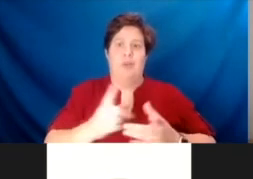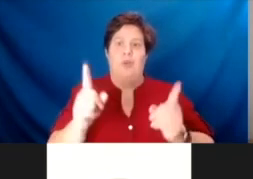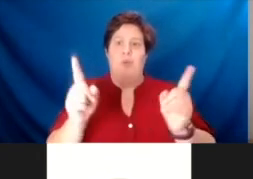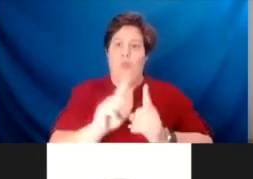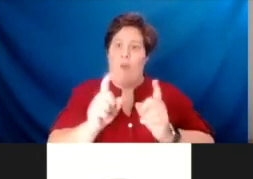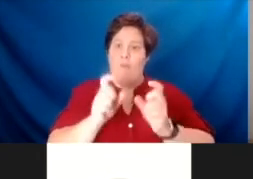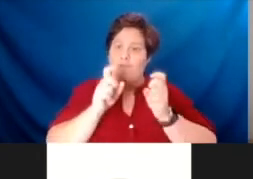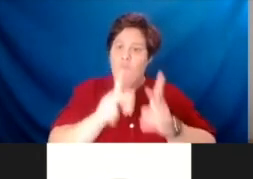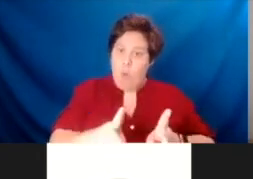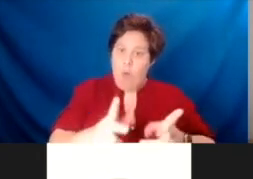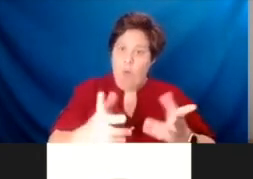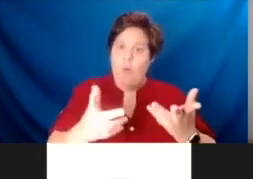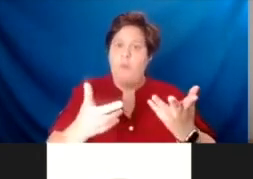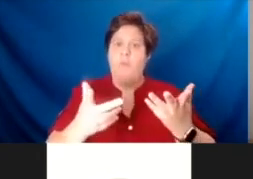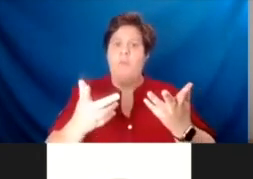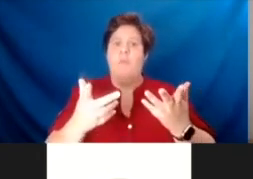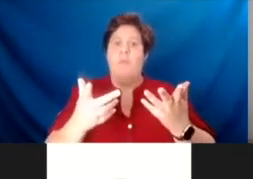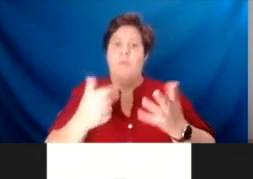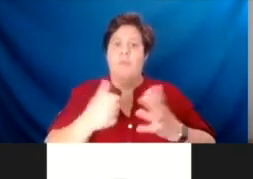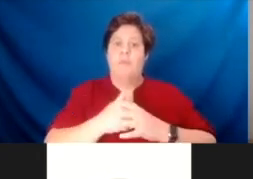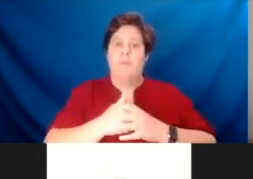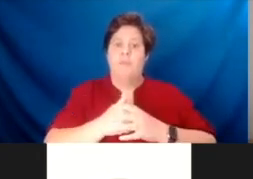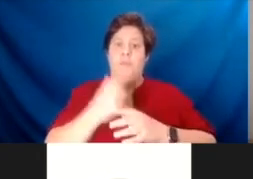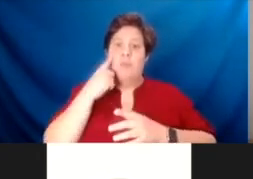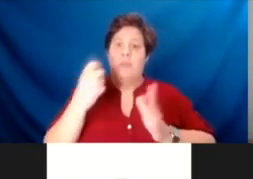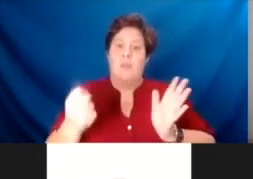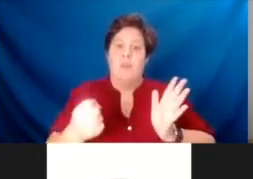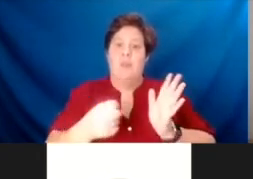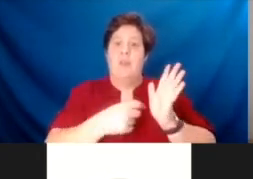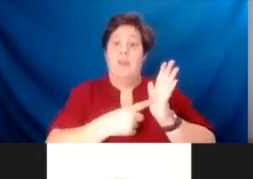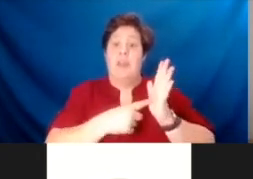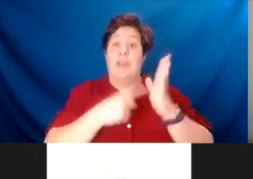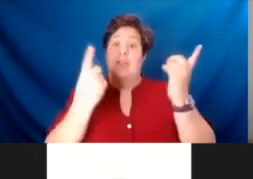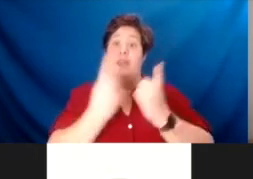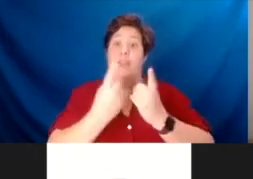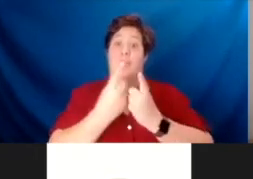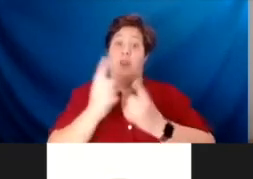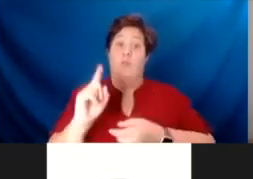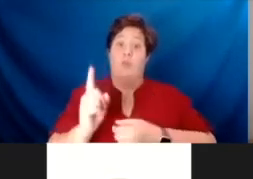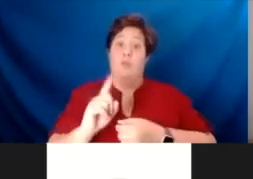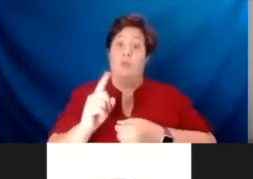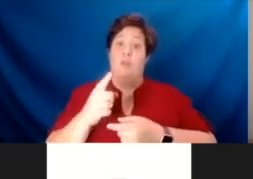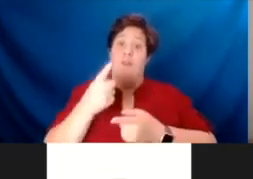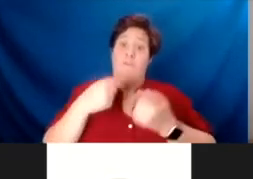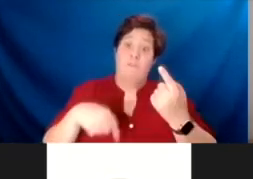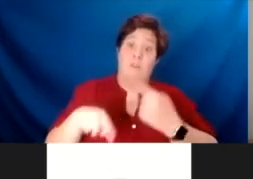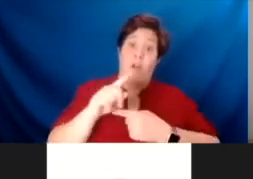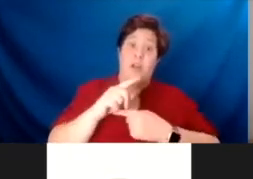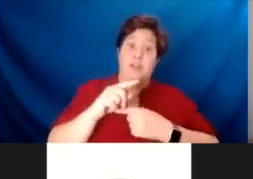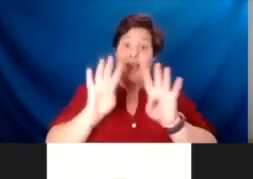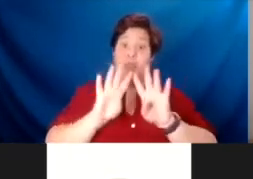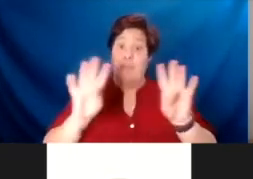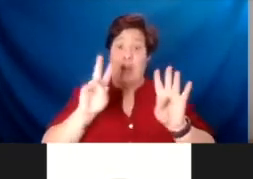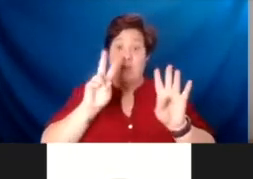form or how, you know. I guess the key aspect here is for us to see and for the panels to